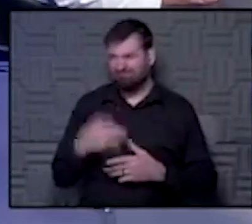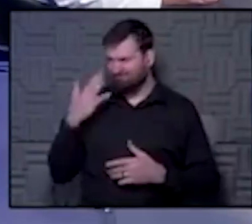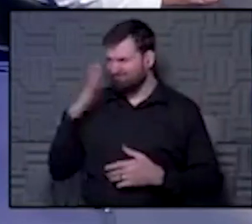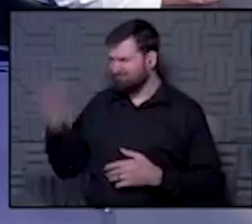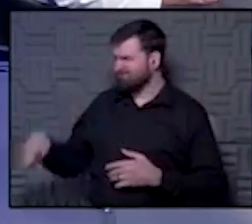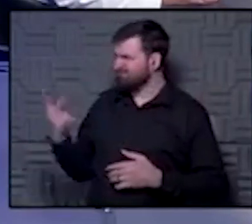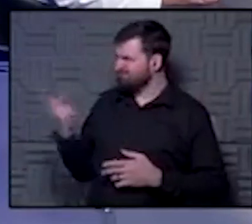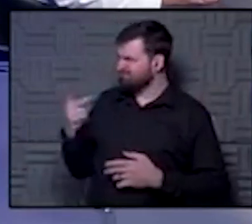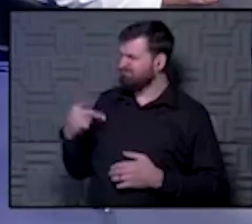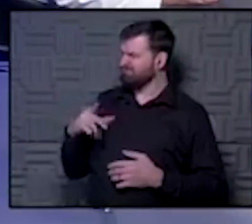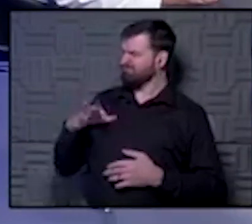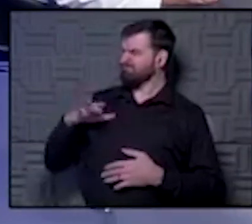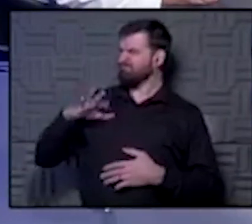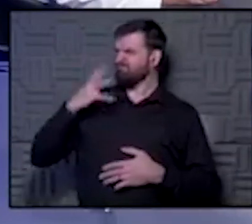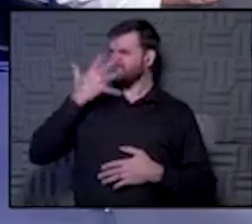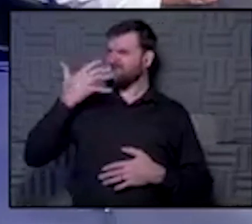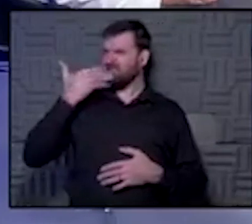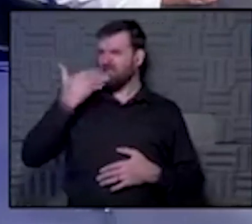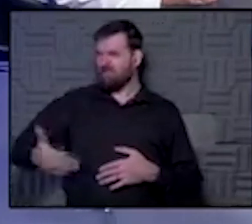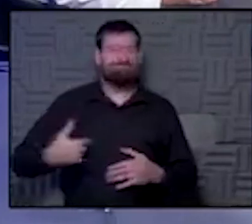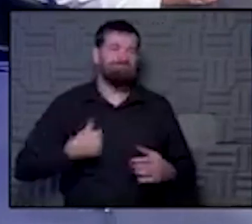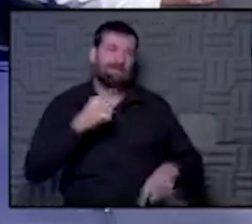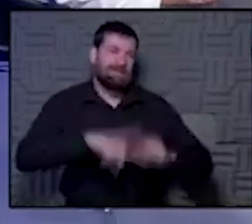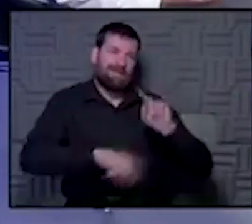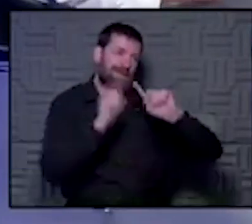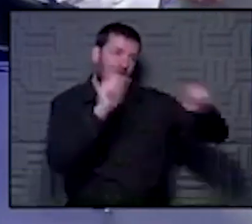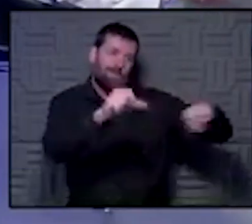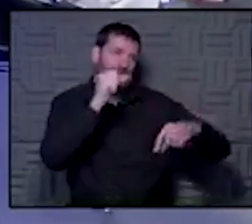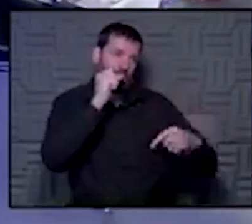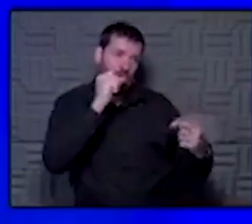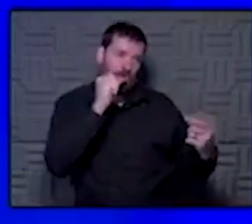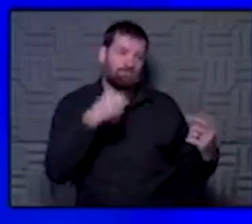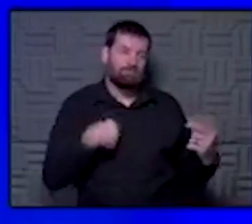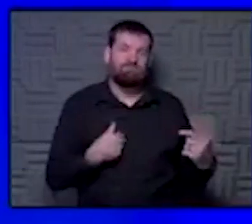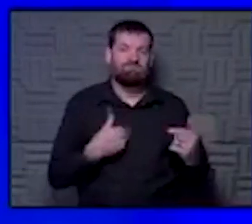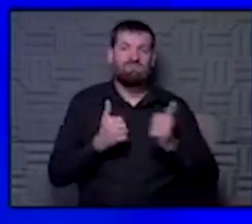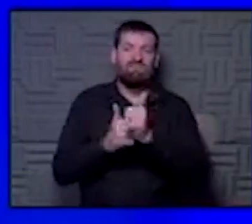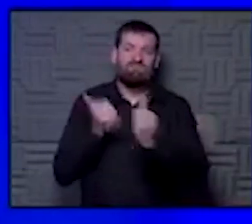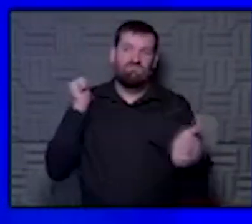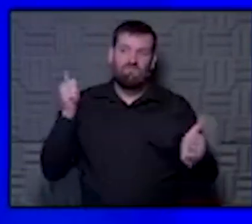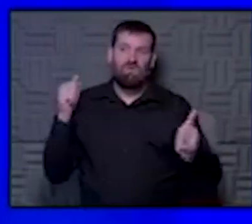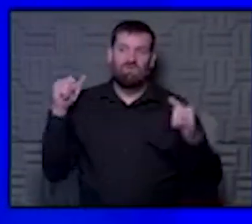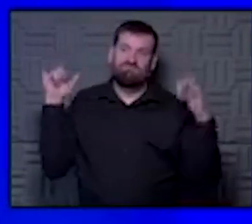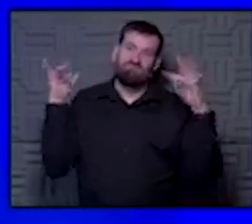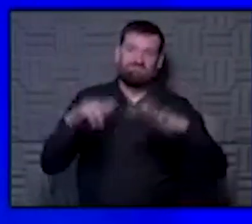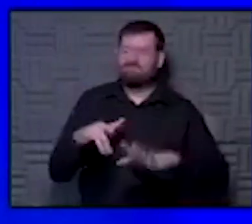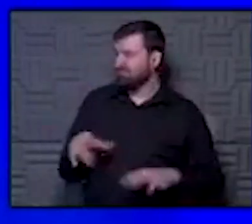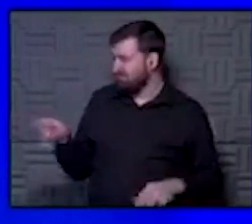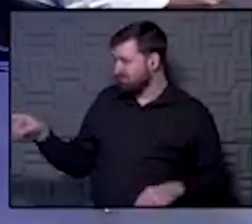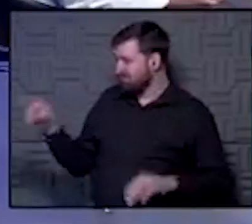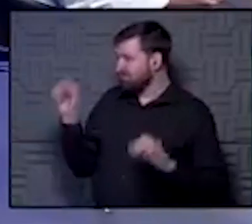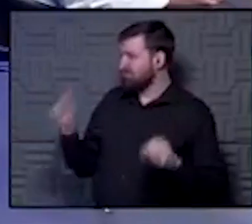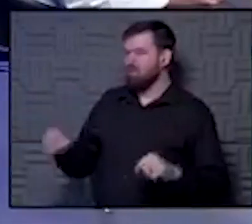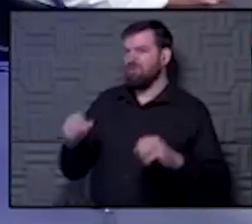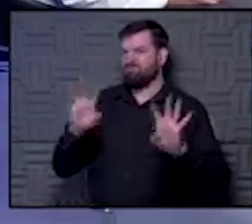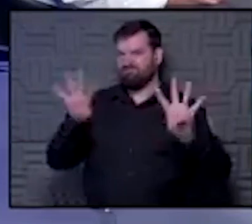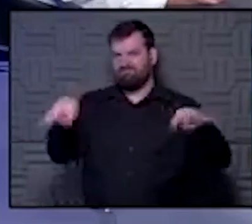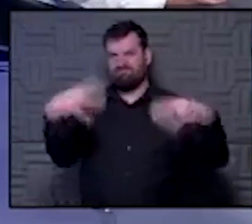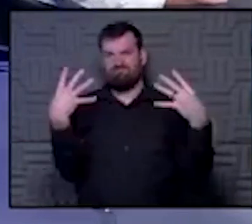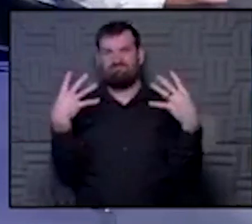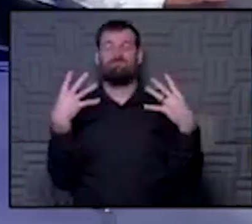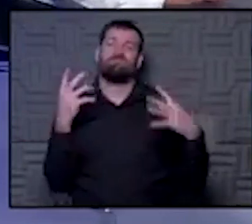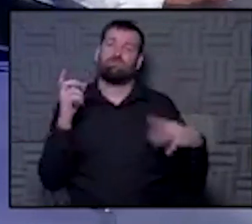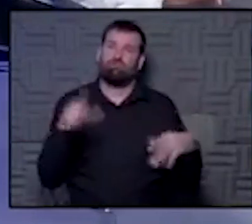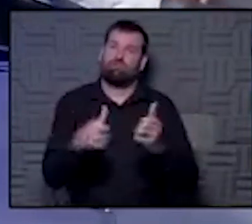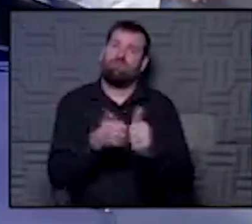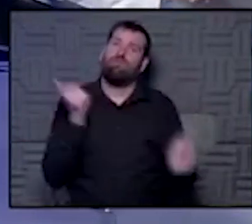you and I look really good like that. I know. I still can't go to the bar like this, so I would avoid that large gathering. Like this. You could attract a lot of attention. But I think we should still